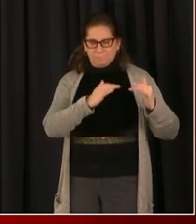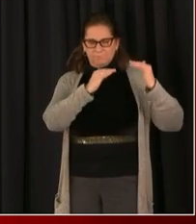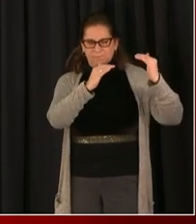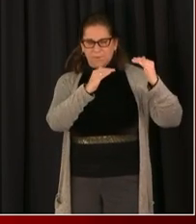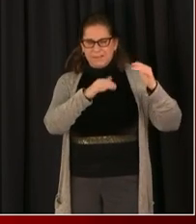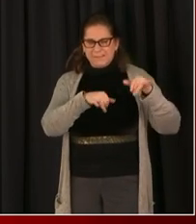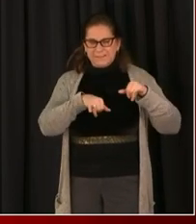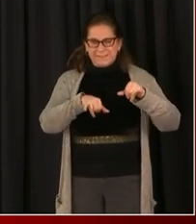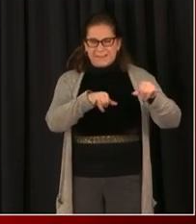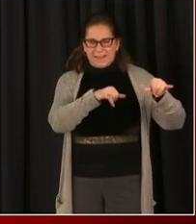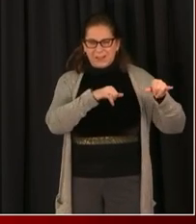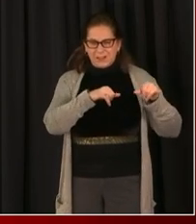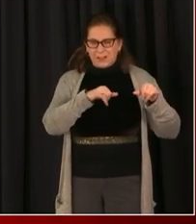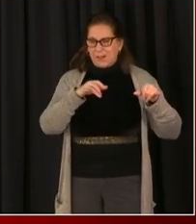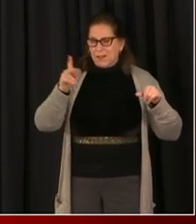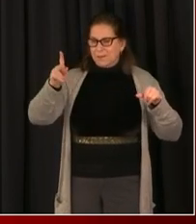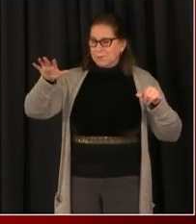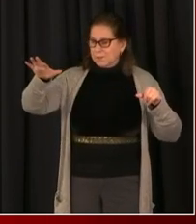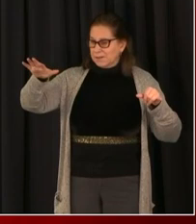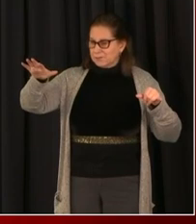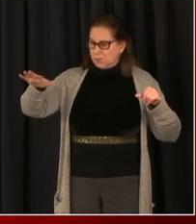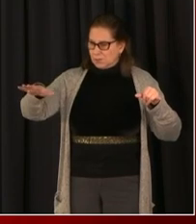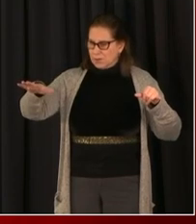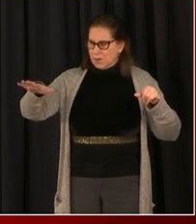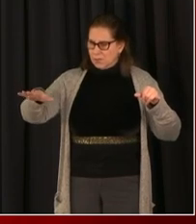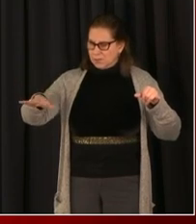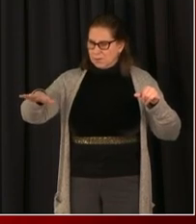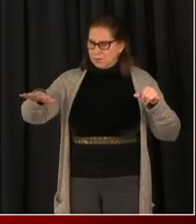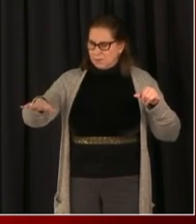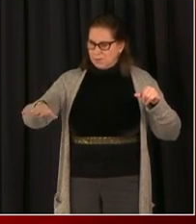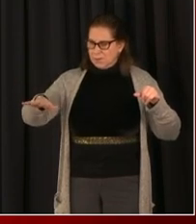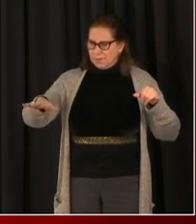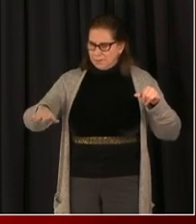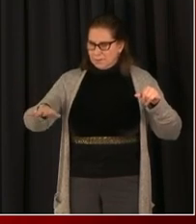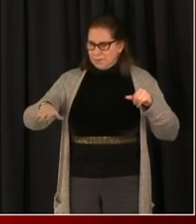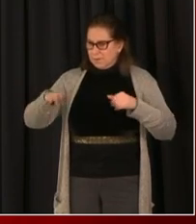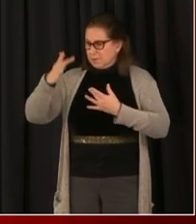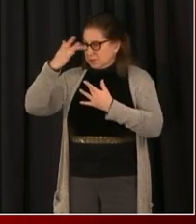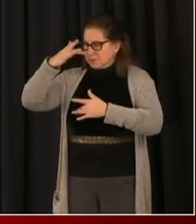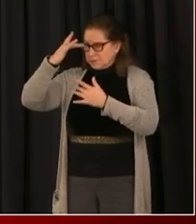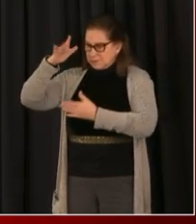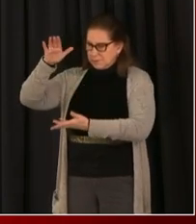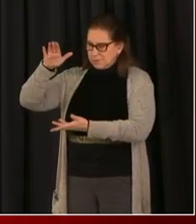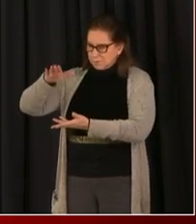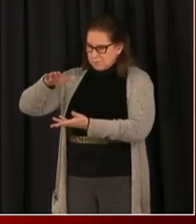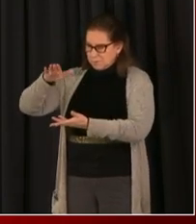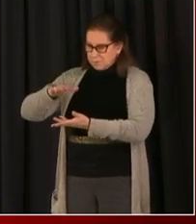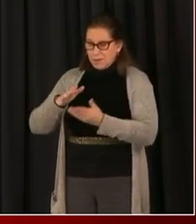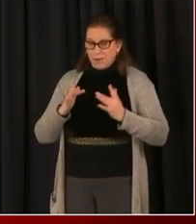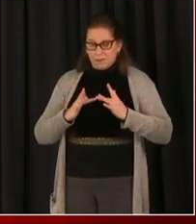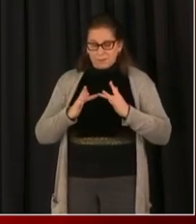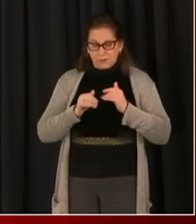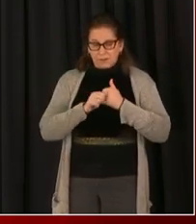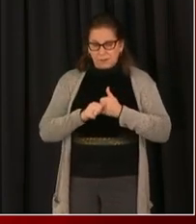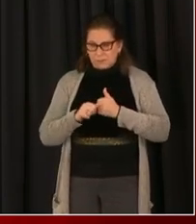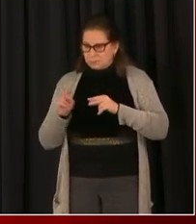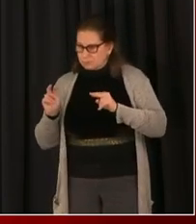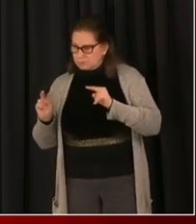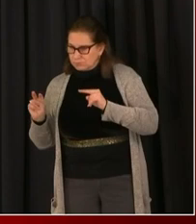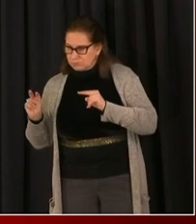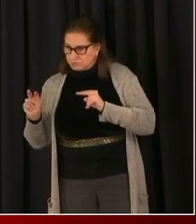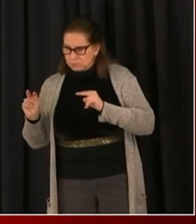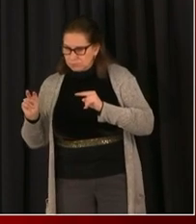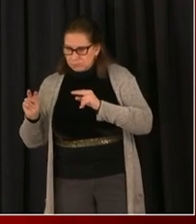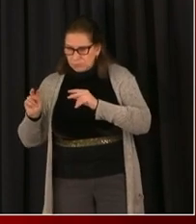tracing, which happens when your case count gets really high. That's just naturally what happens in public health. So we're still able